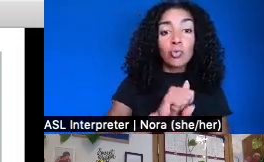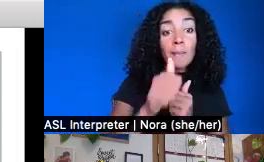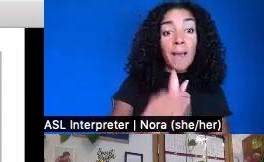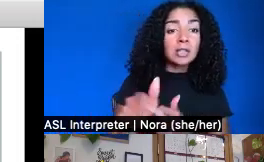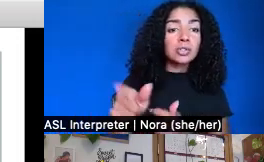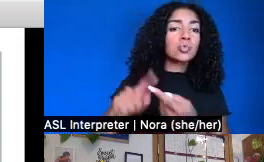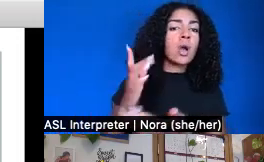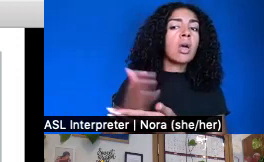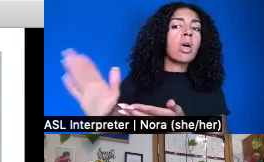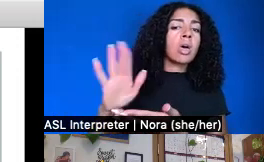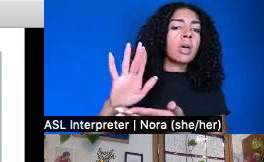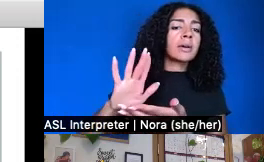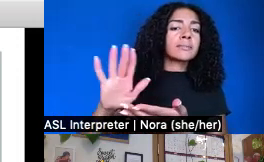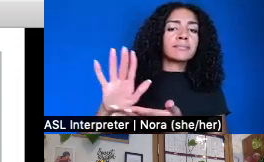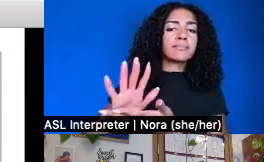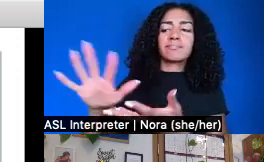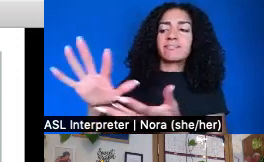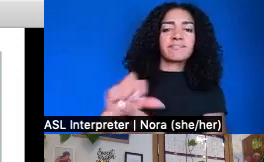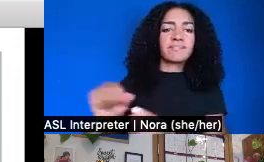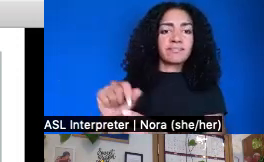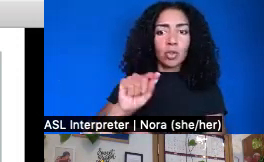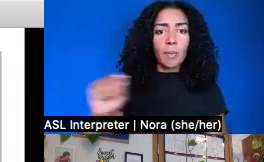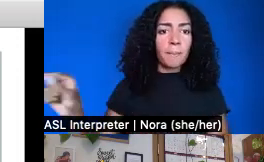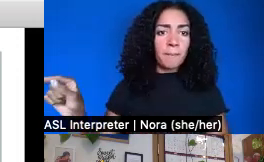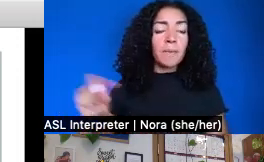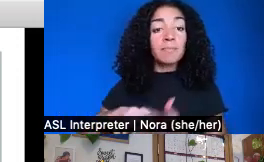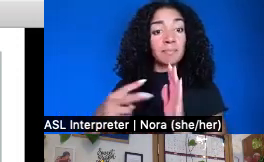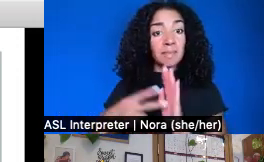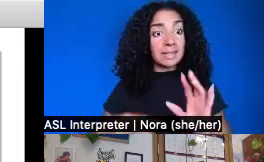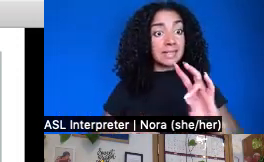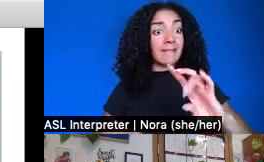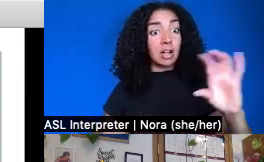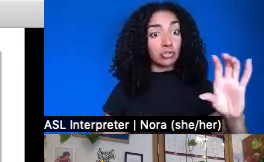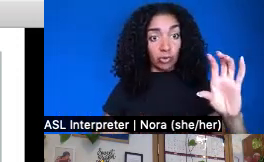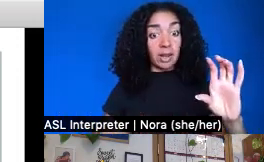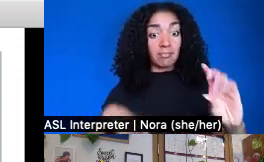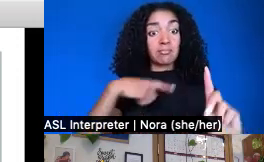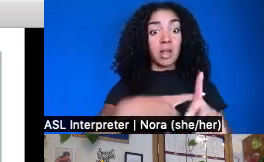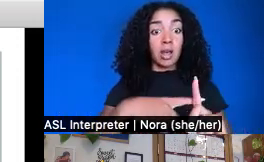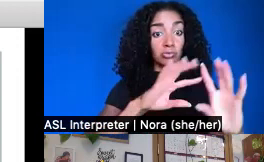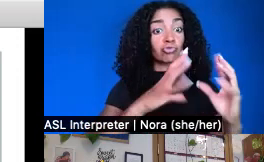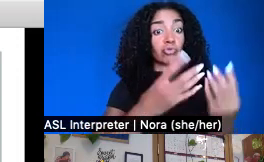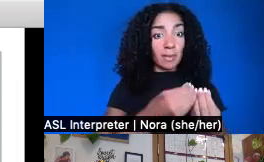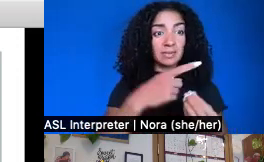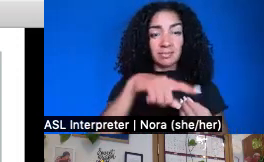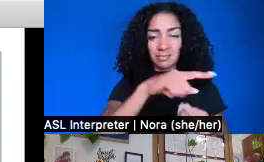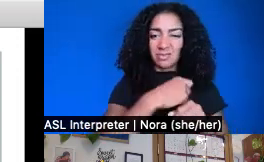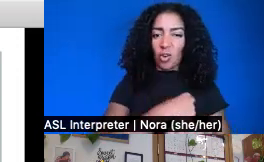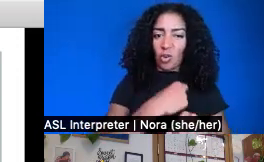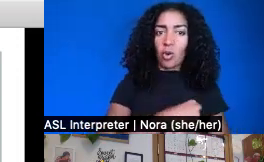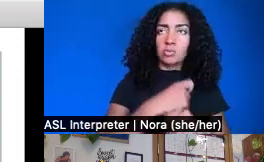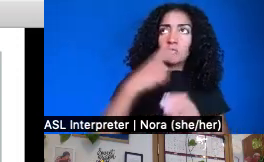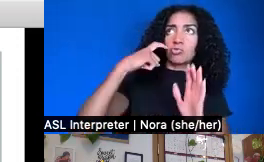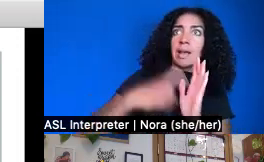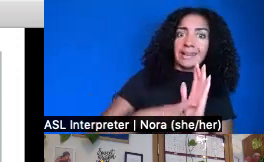them. So the 700 plus tribes are ones who have fought to be recognized as a nation unto themselves. And